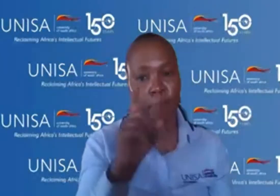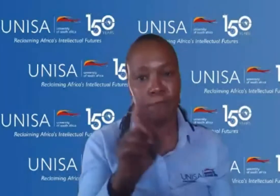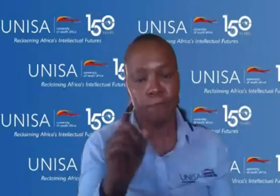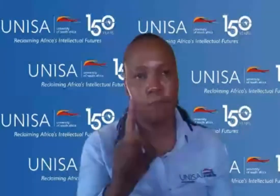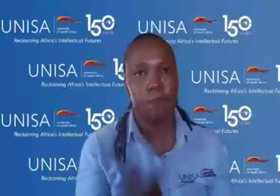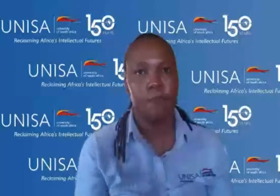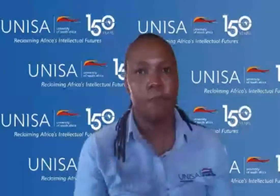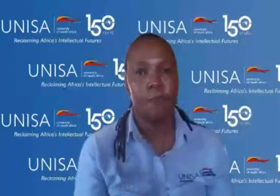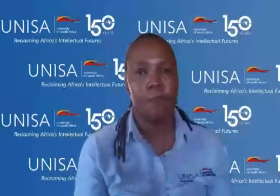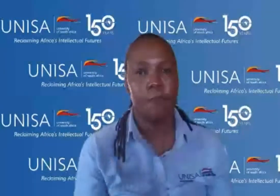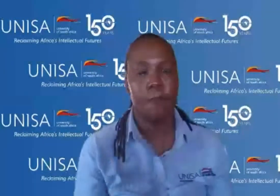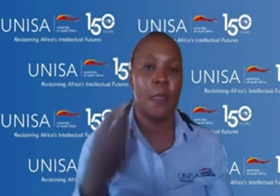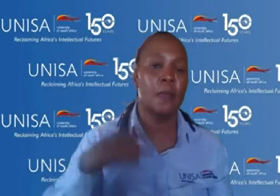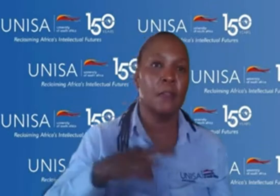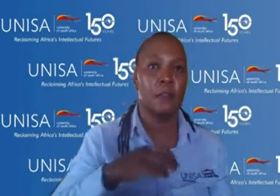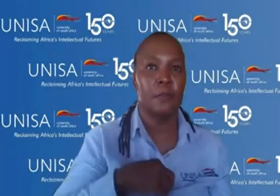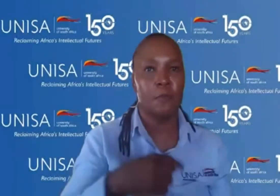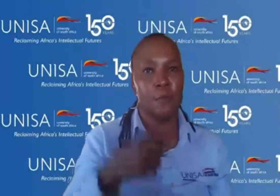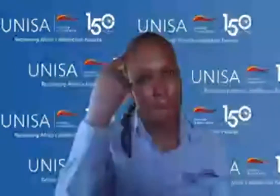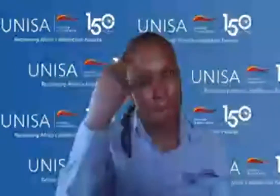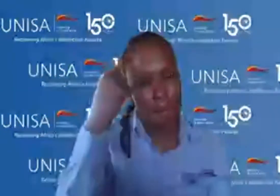for mental disability?